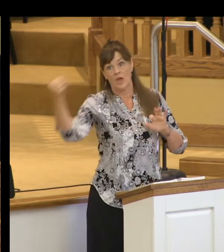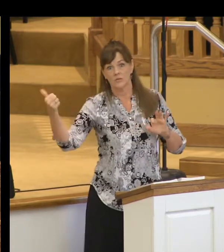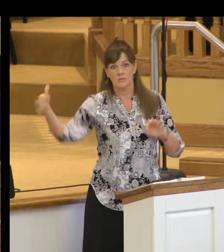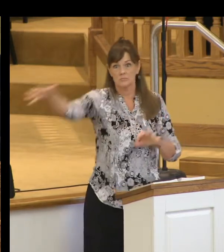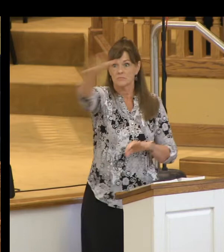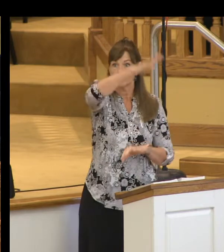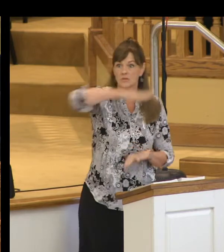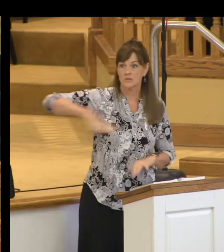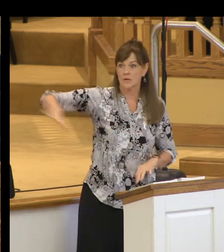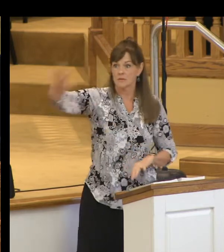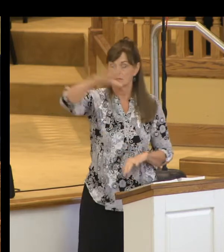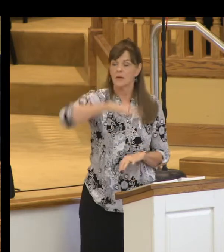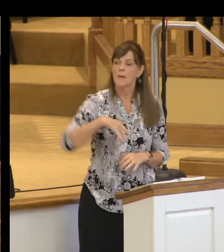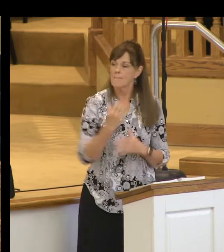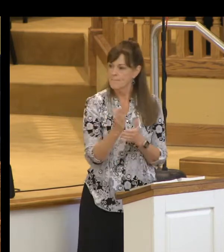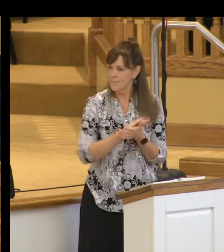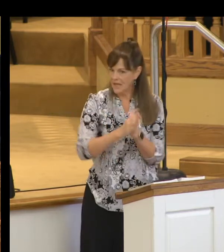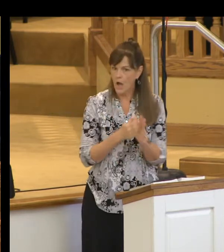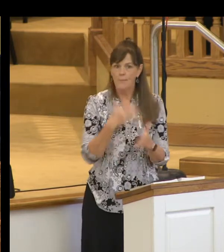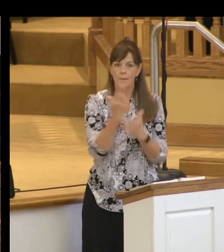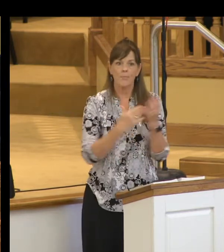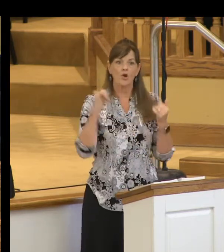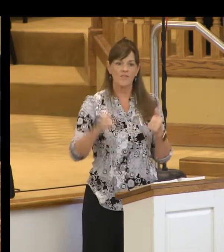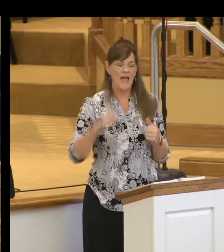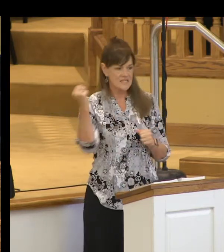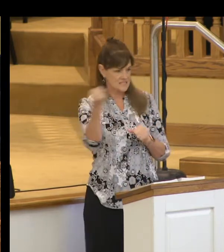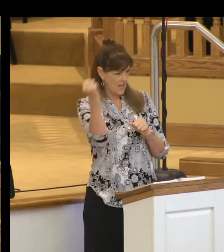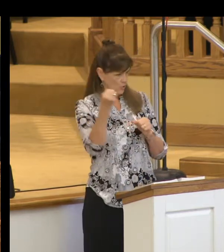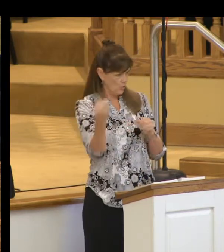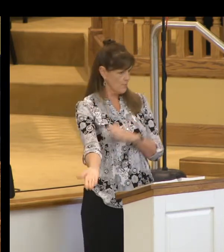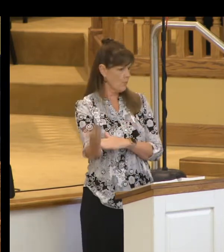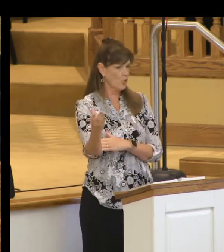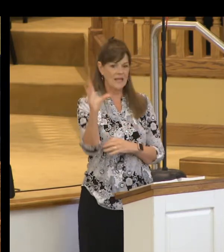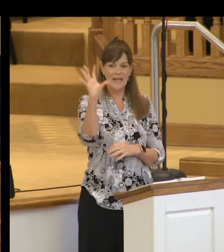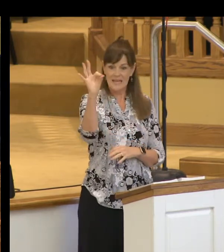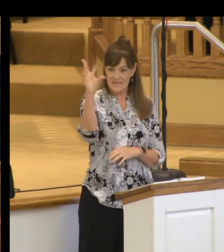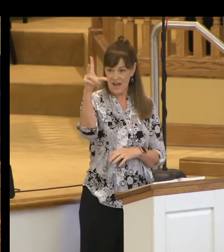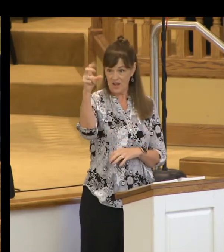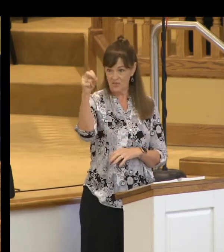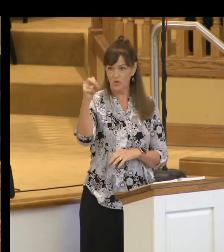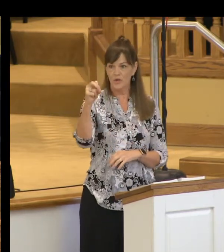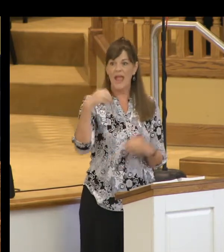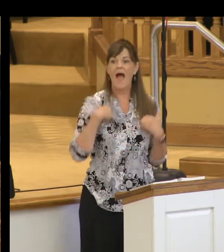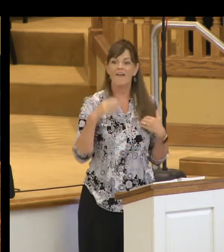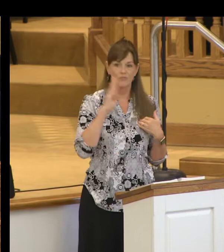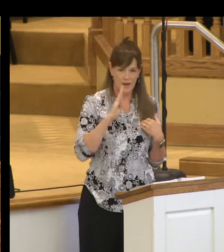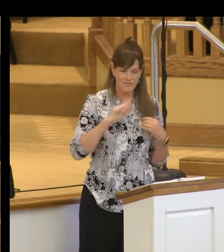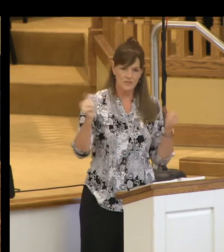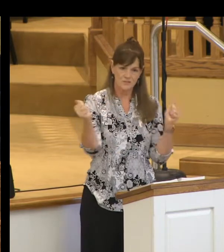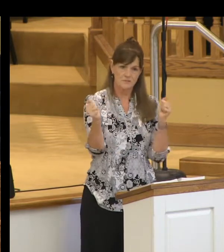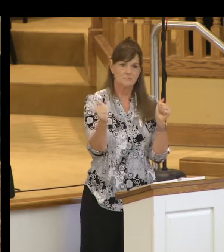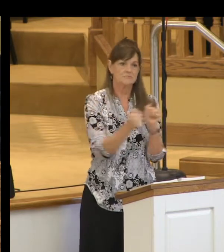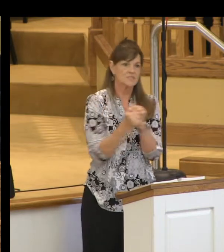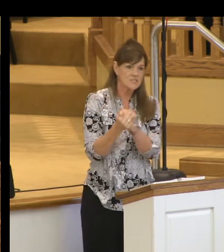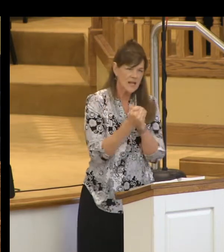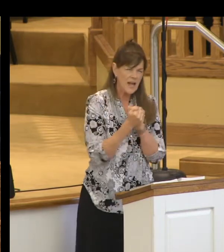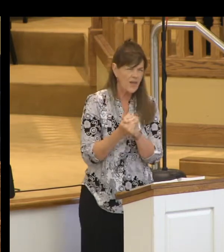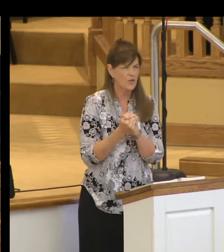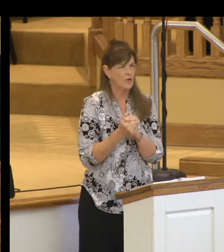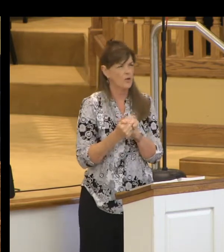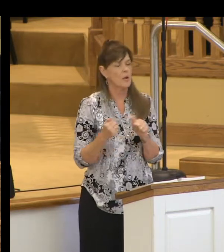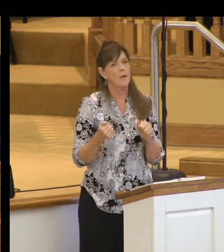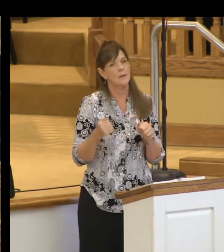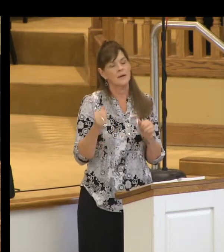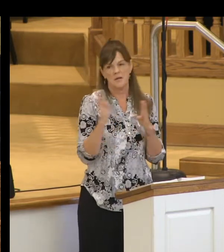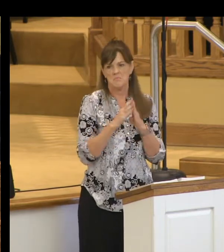physically be a part of that. On Saturday mornings at 9:30, we'll have breakfast again this Saturday. We'll meet together and have about a meeting about